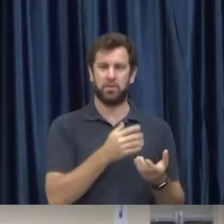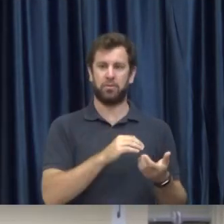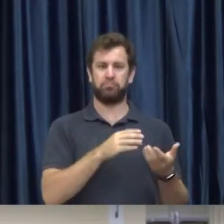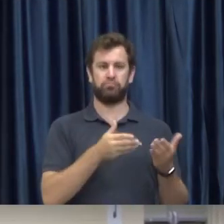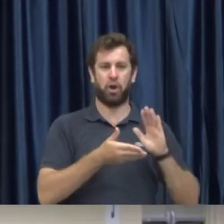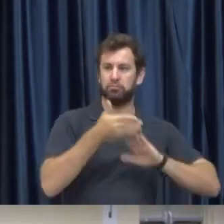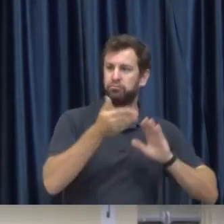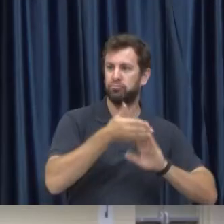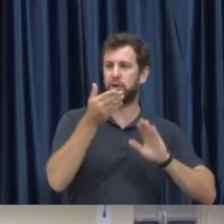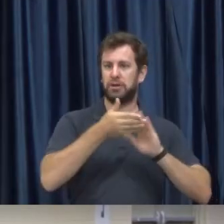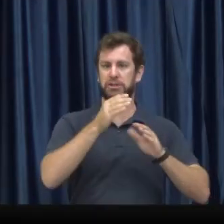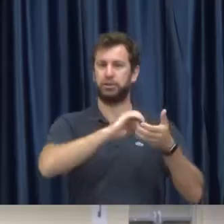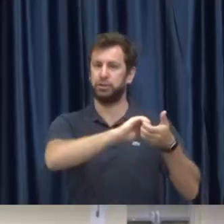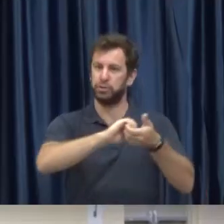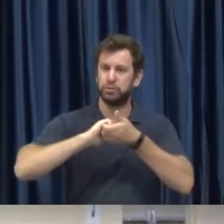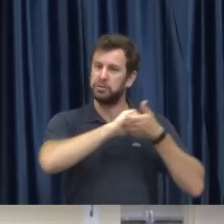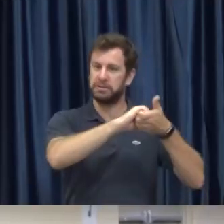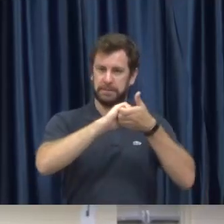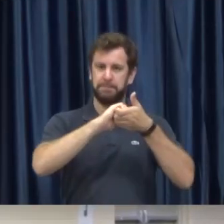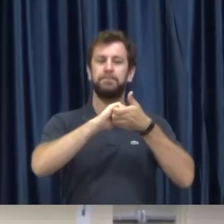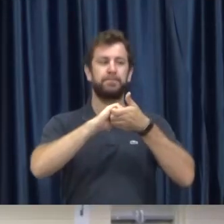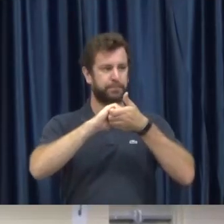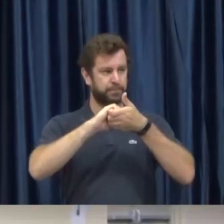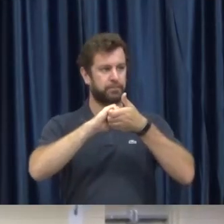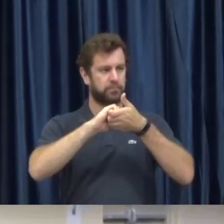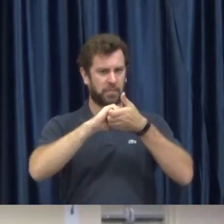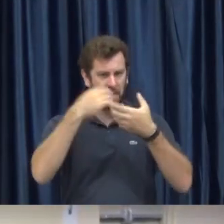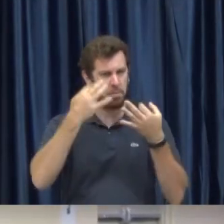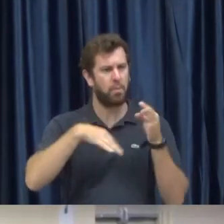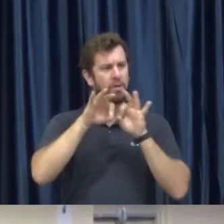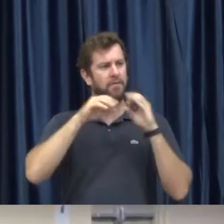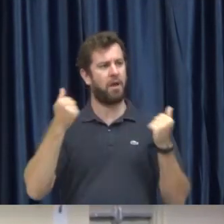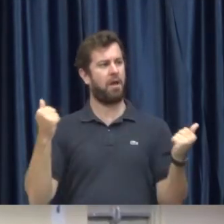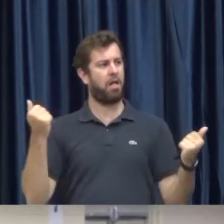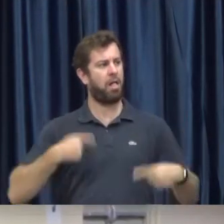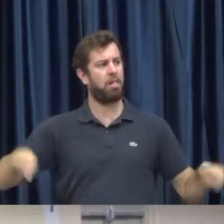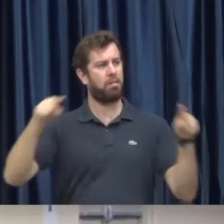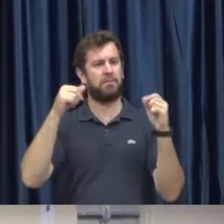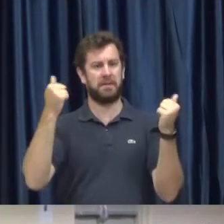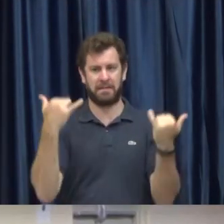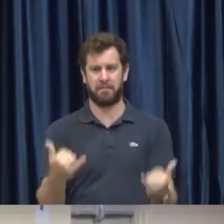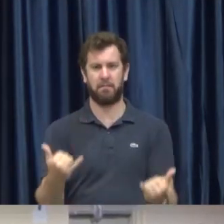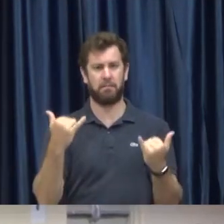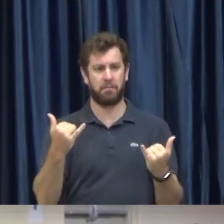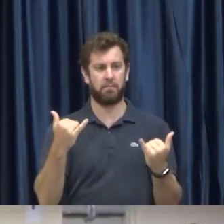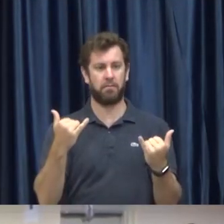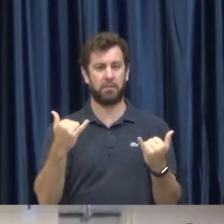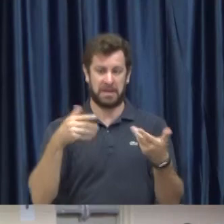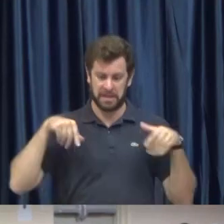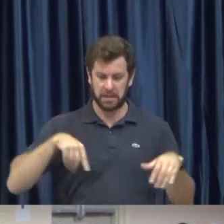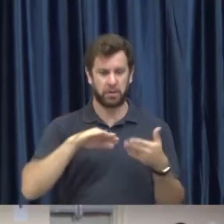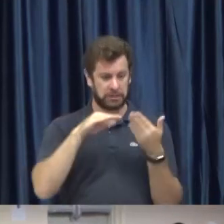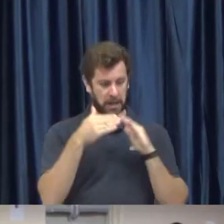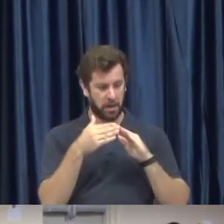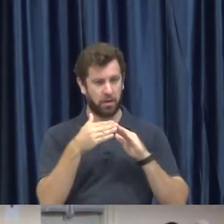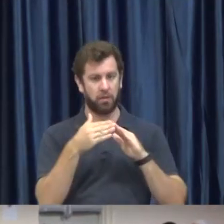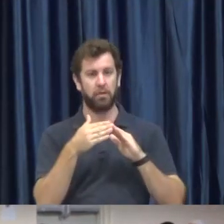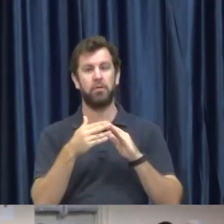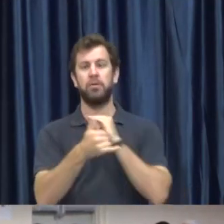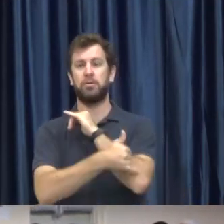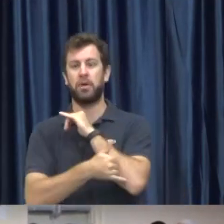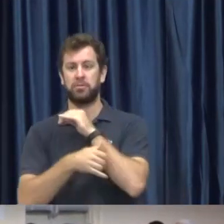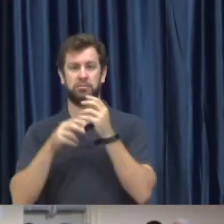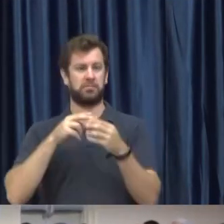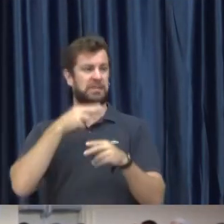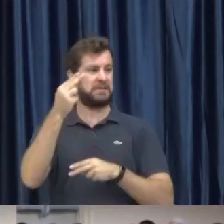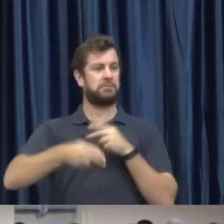unity. And it is crucial now for us, on a local level, on an international level for